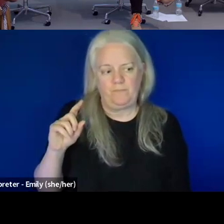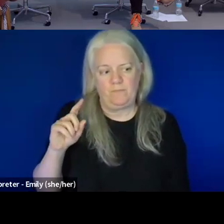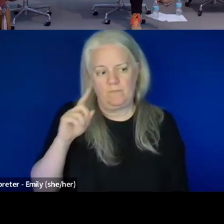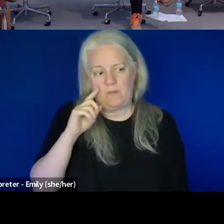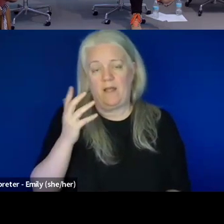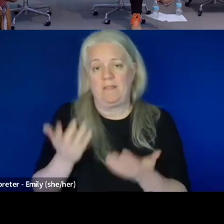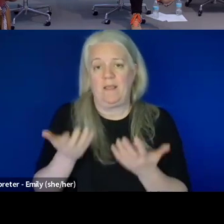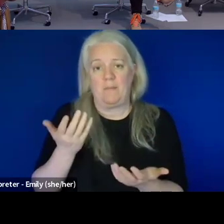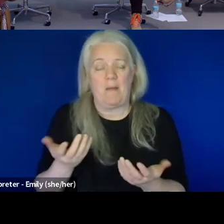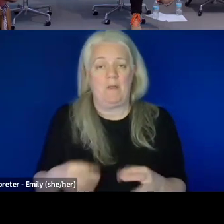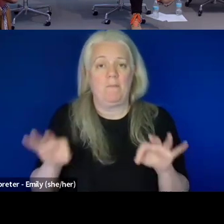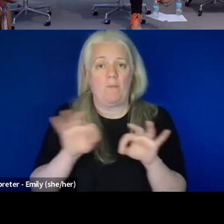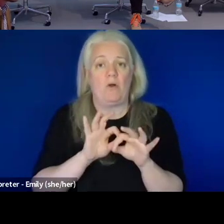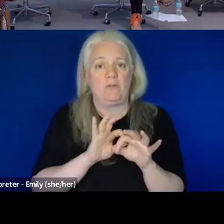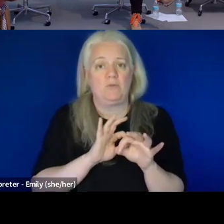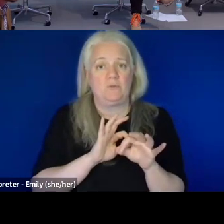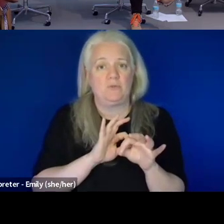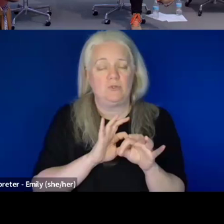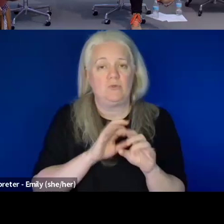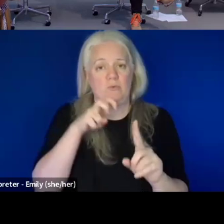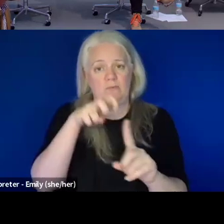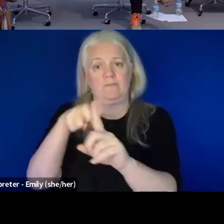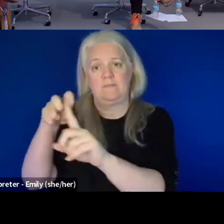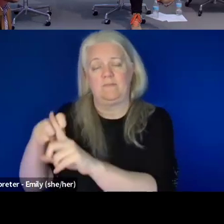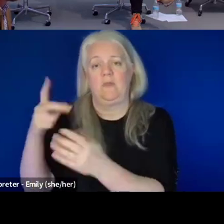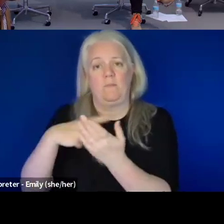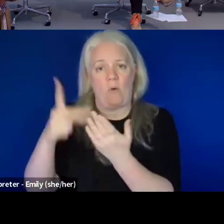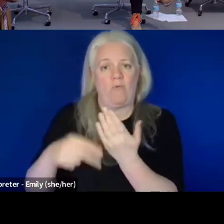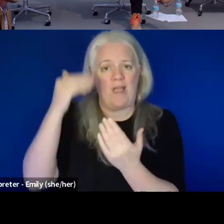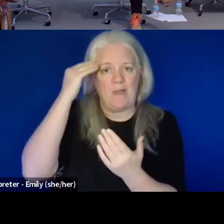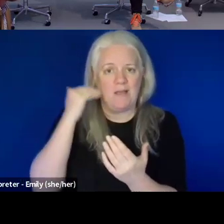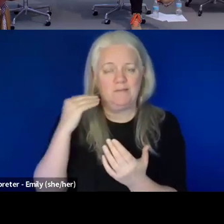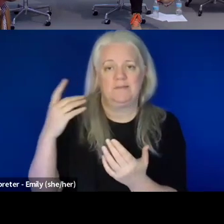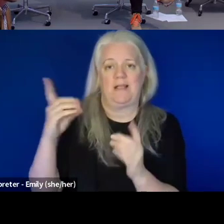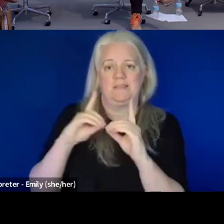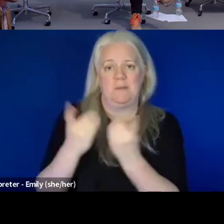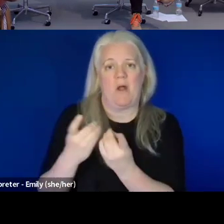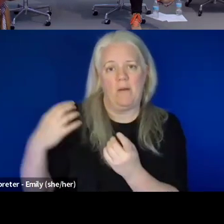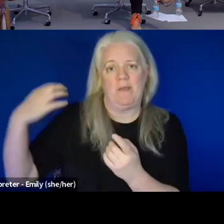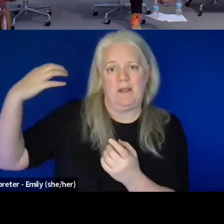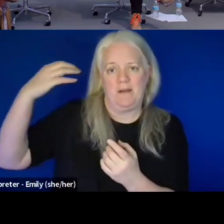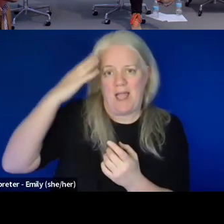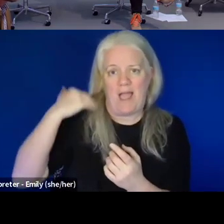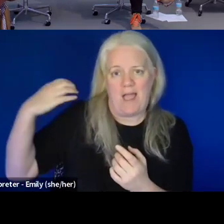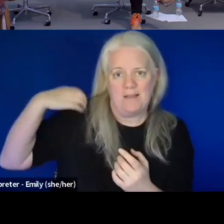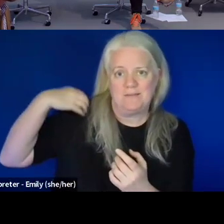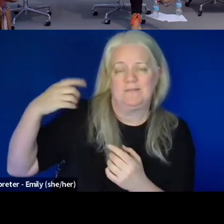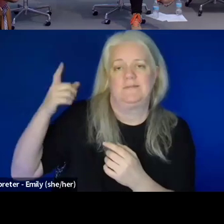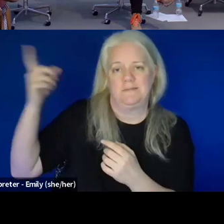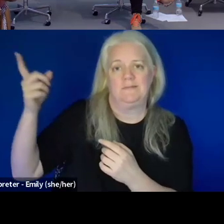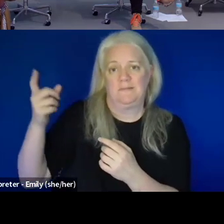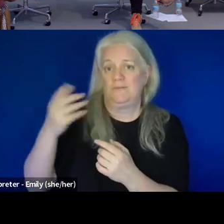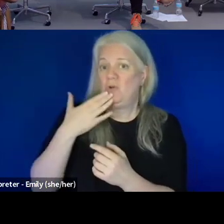involved are program heads and department heads. I know Professor Porter especially is forwarding us stuff